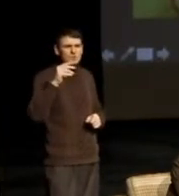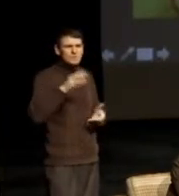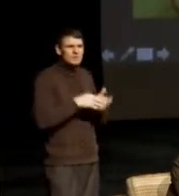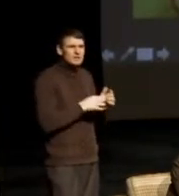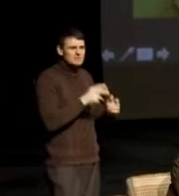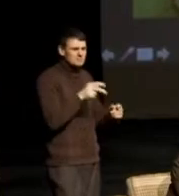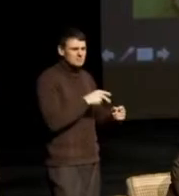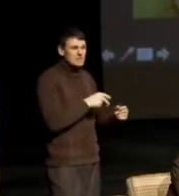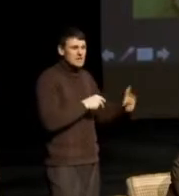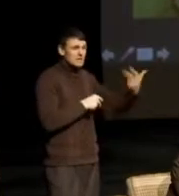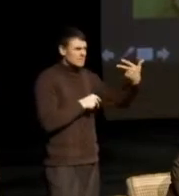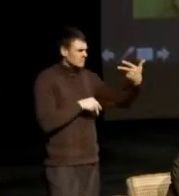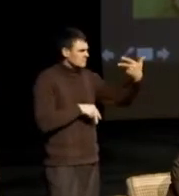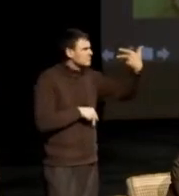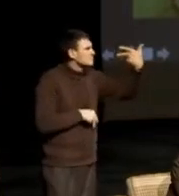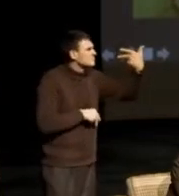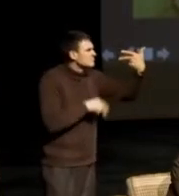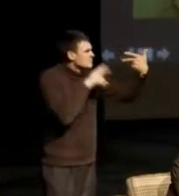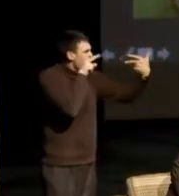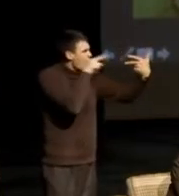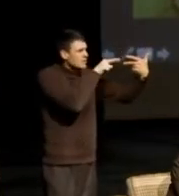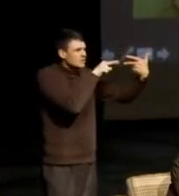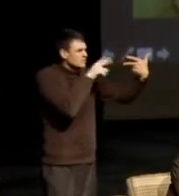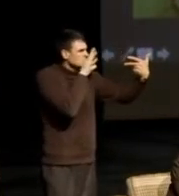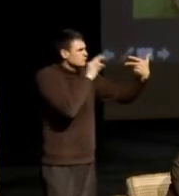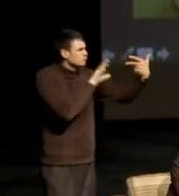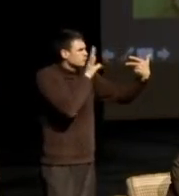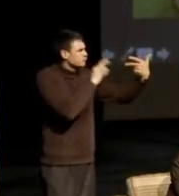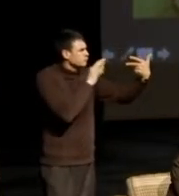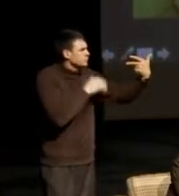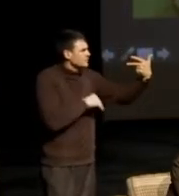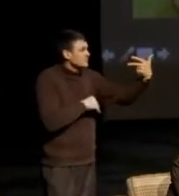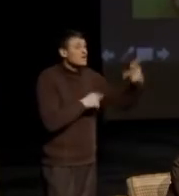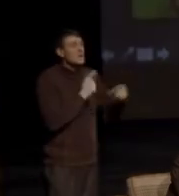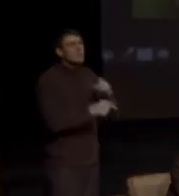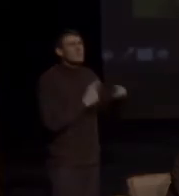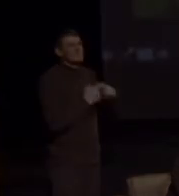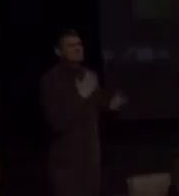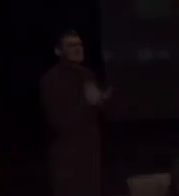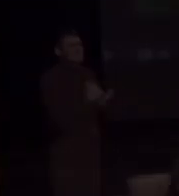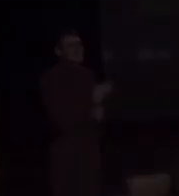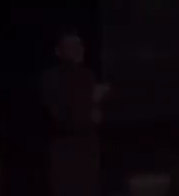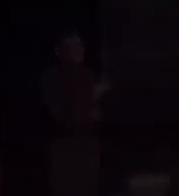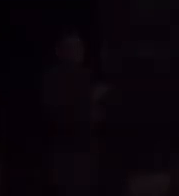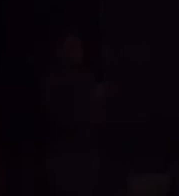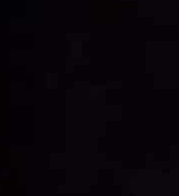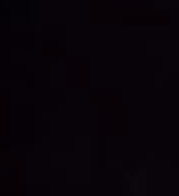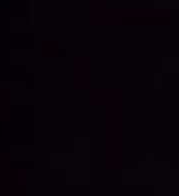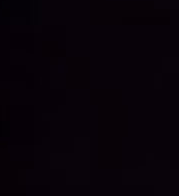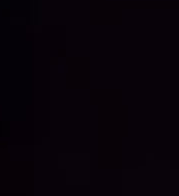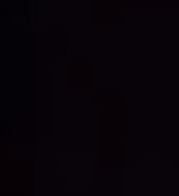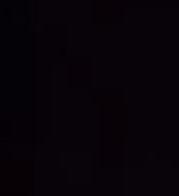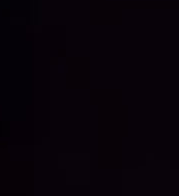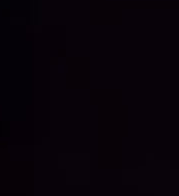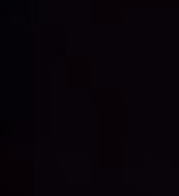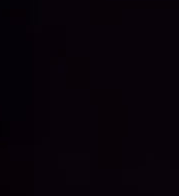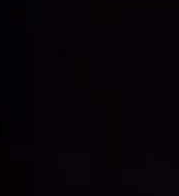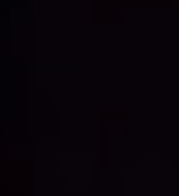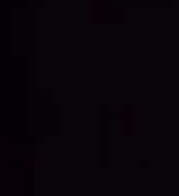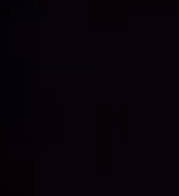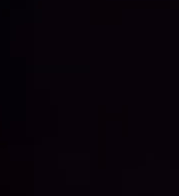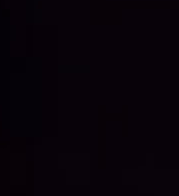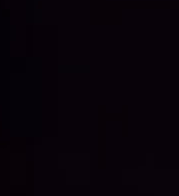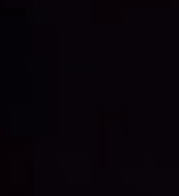lens and share their stories. In addition, I took photos and documented the art workshop in each of the